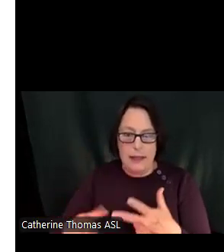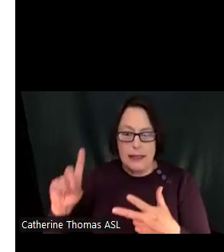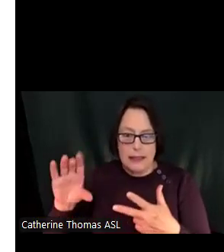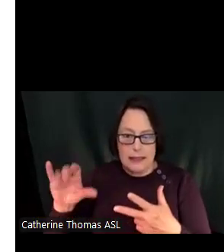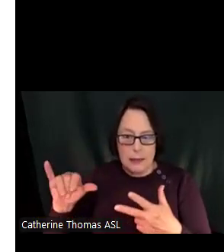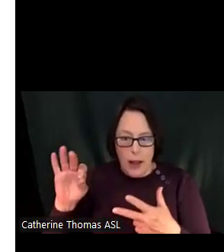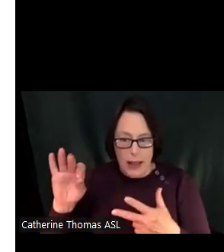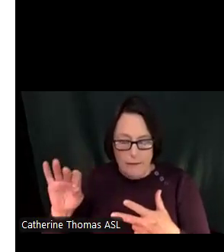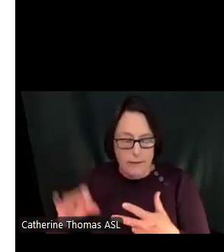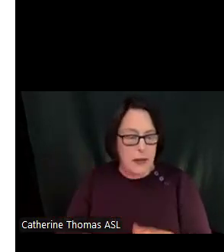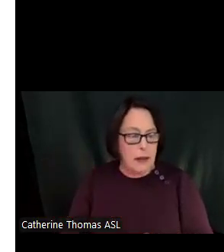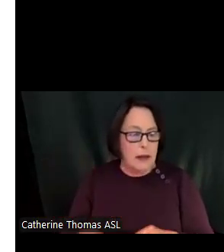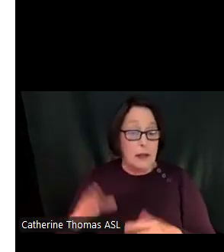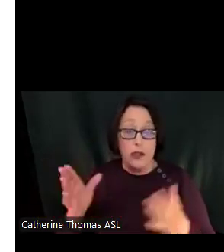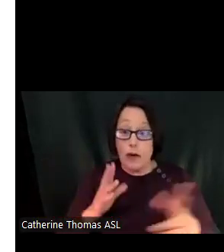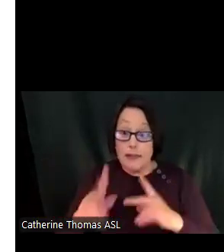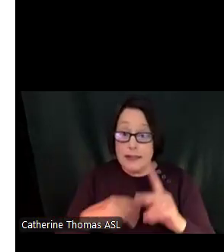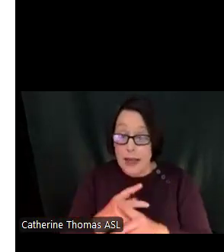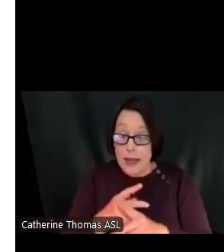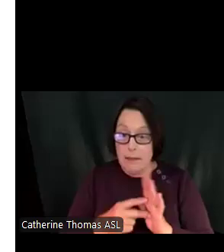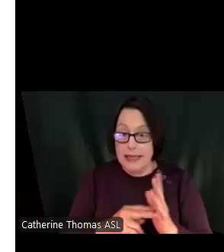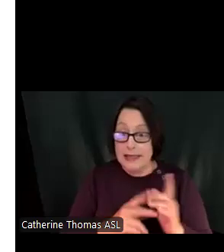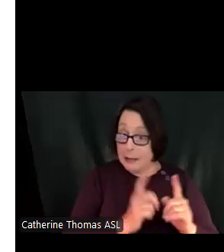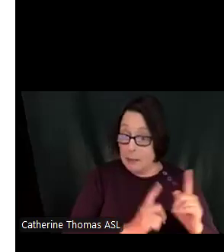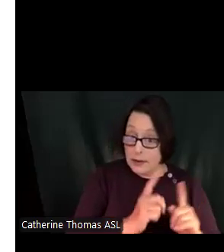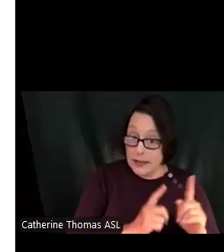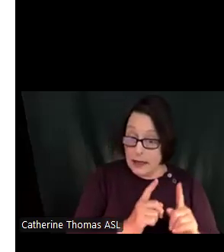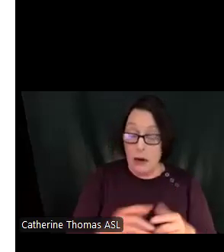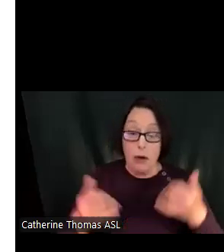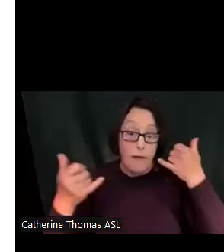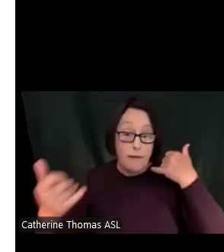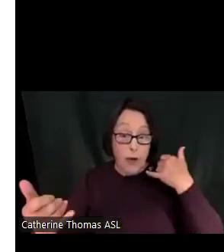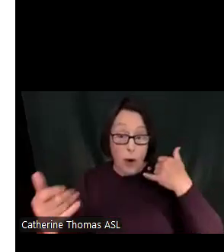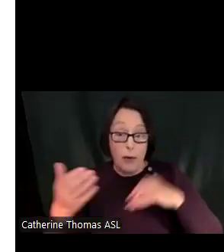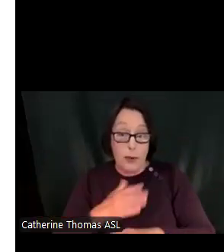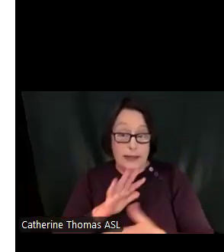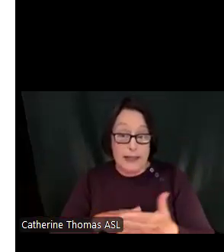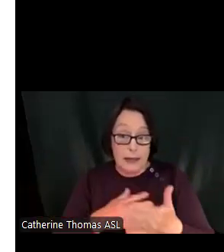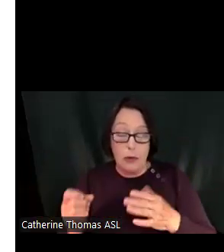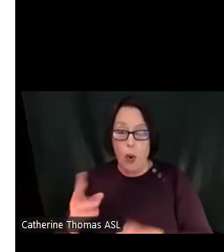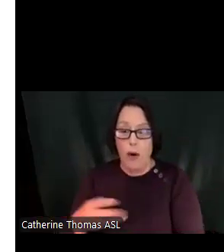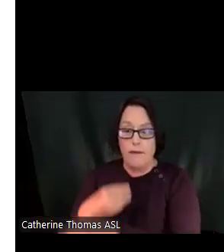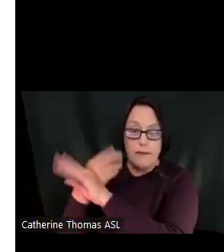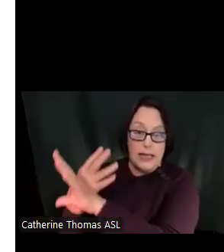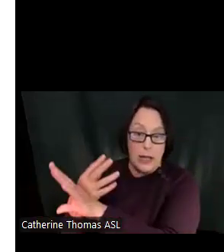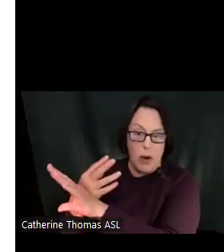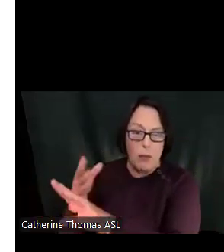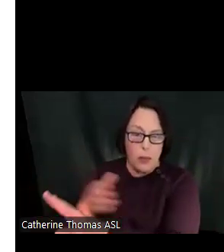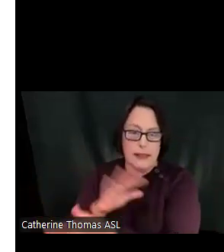Service type, this would be the in-person, the over-the-phone pre-scheduled, or the video remote